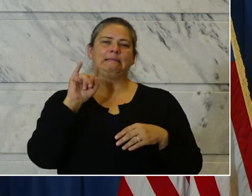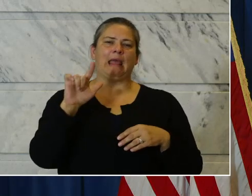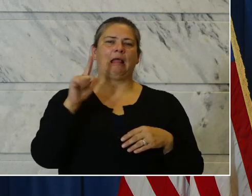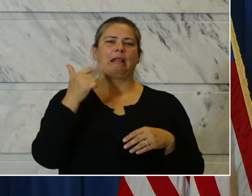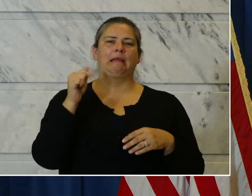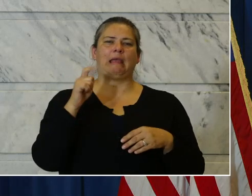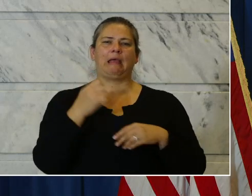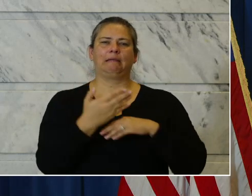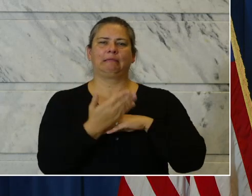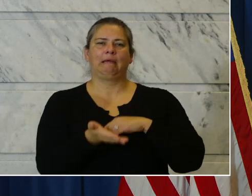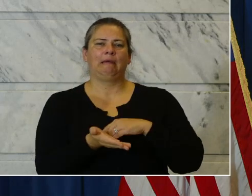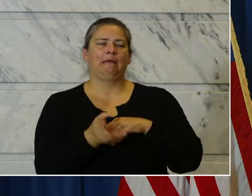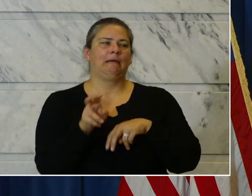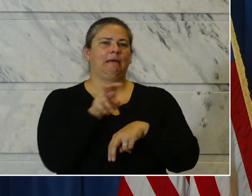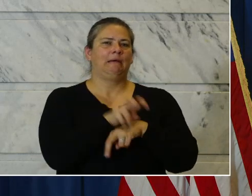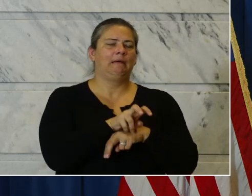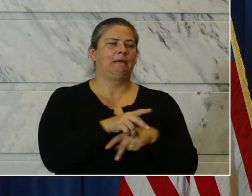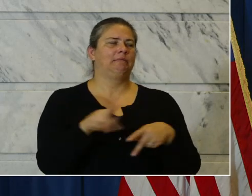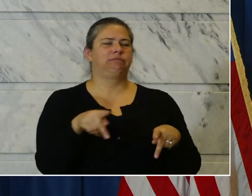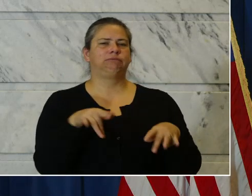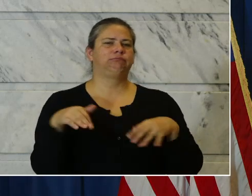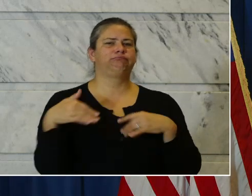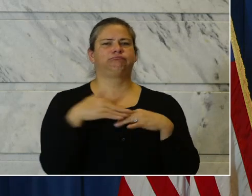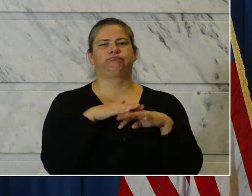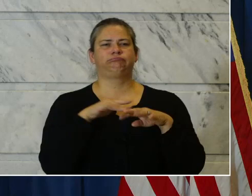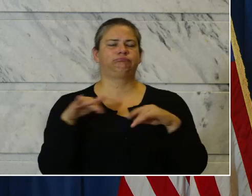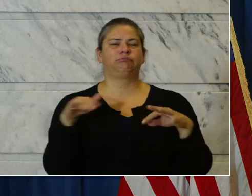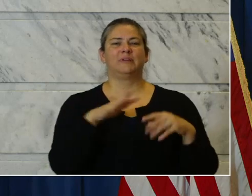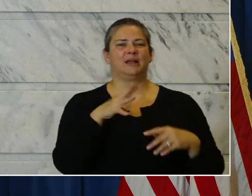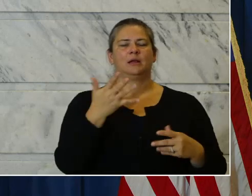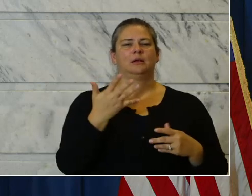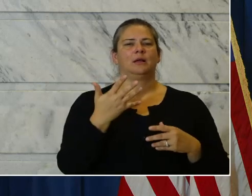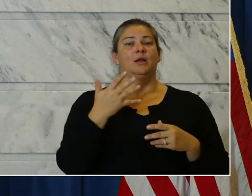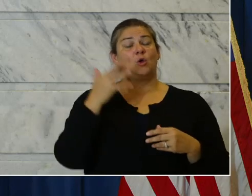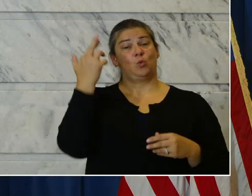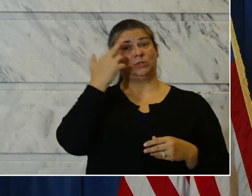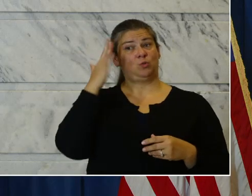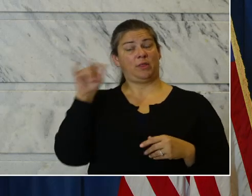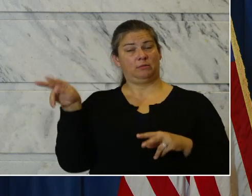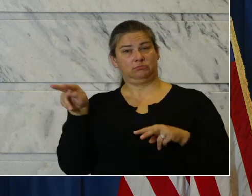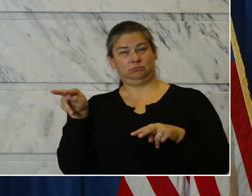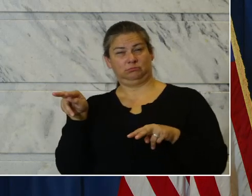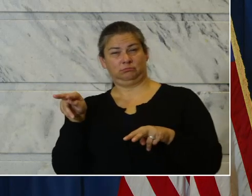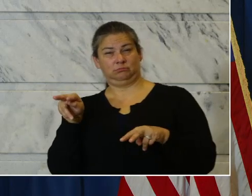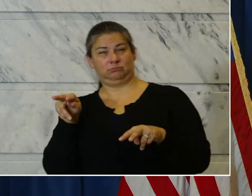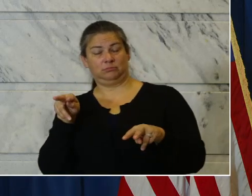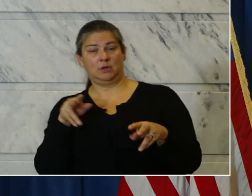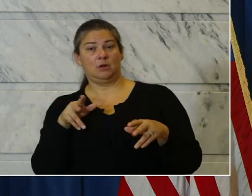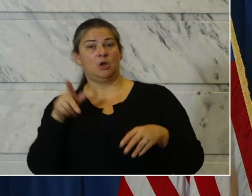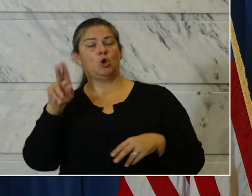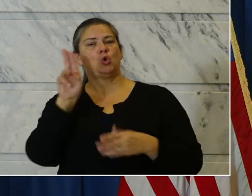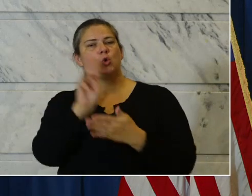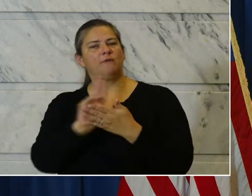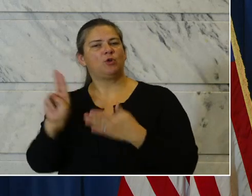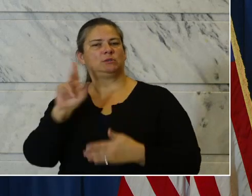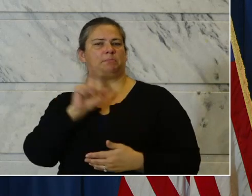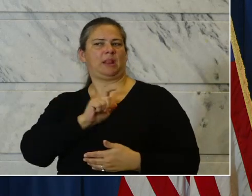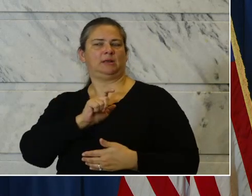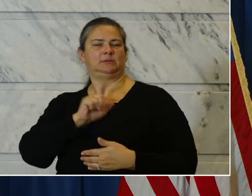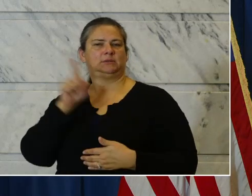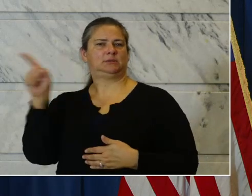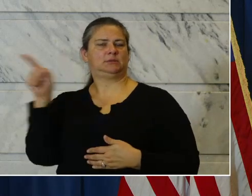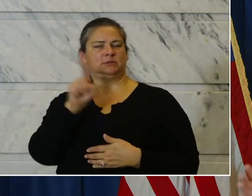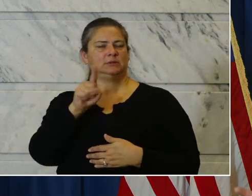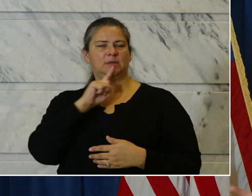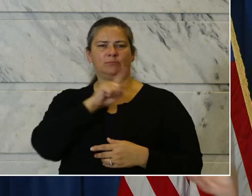that were held last weekend. What this allows is for the university police to enforce their code of conduct, which